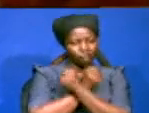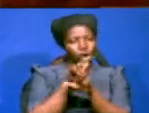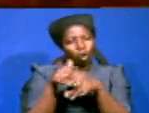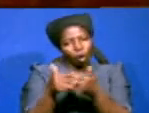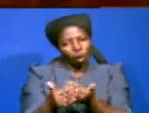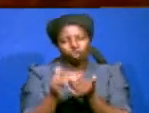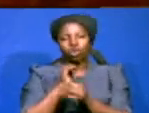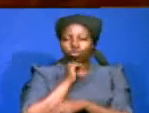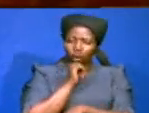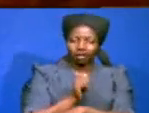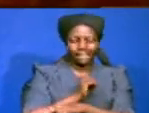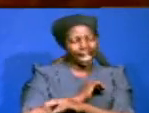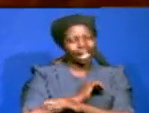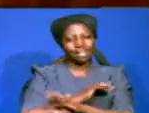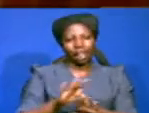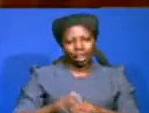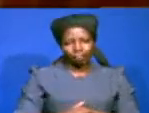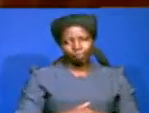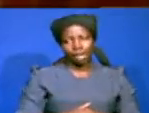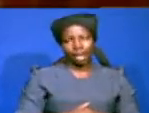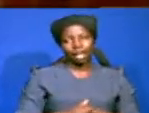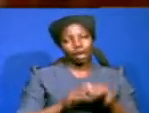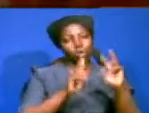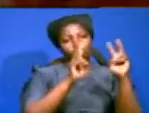This quote from an English writer,